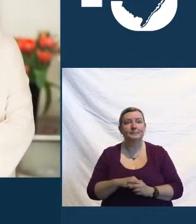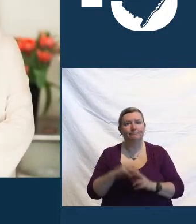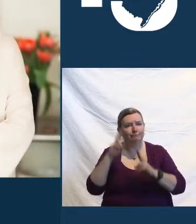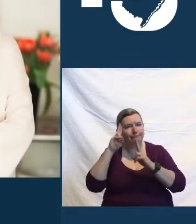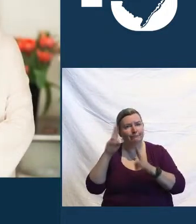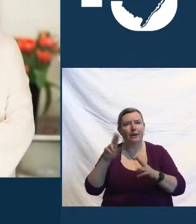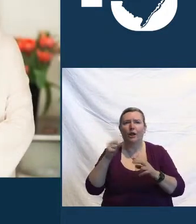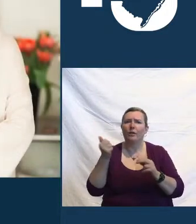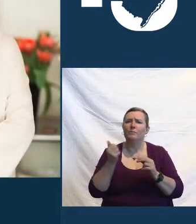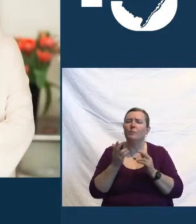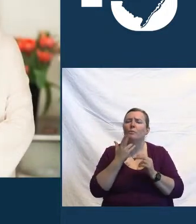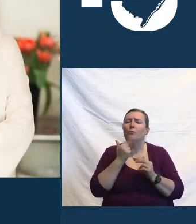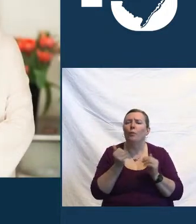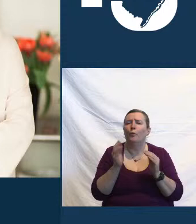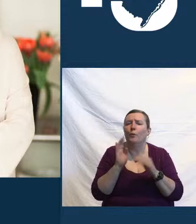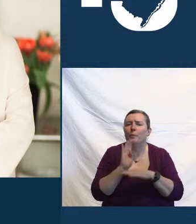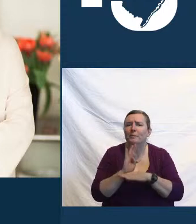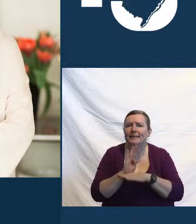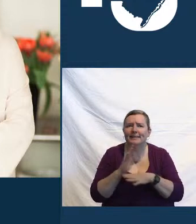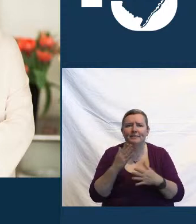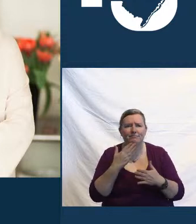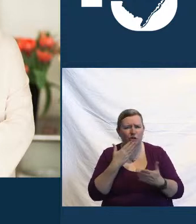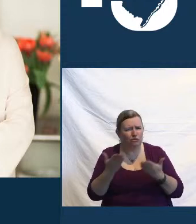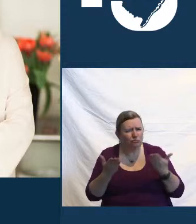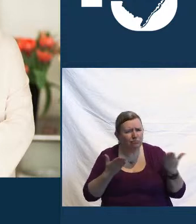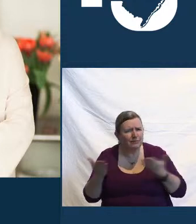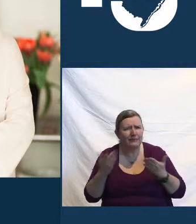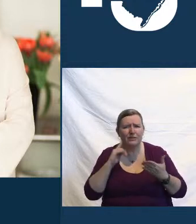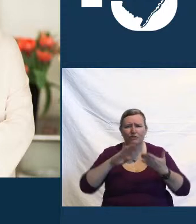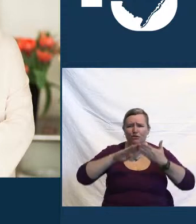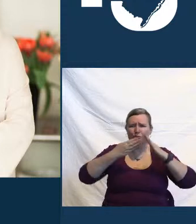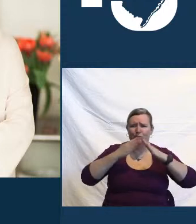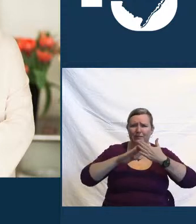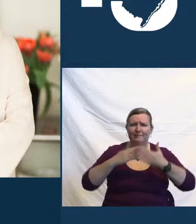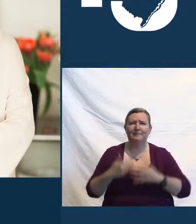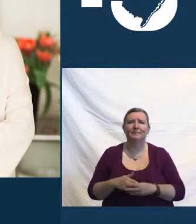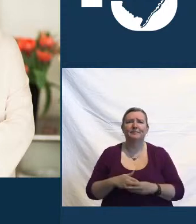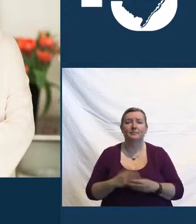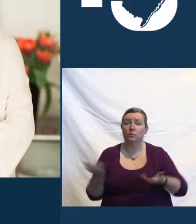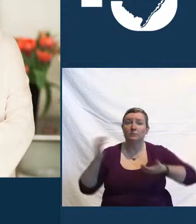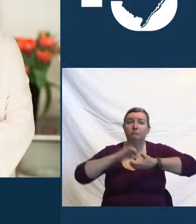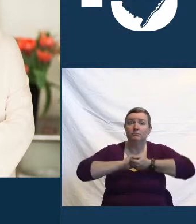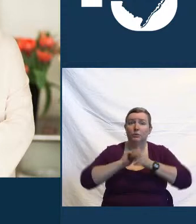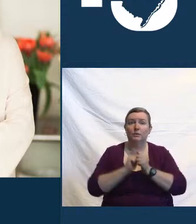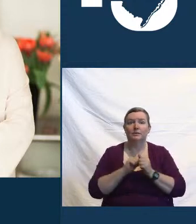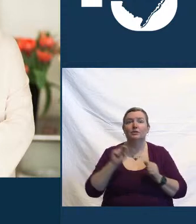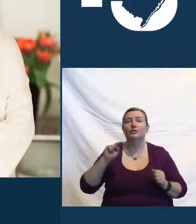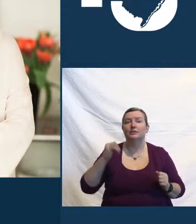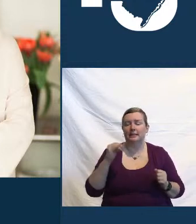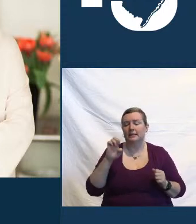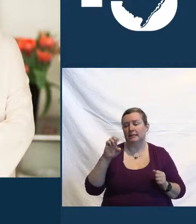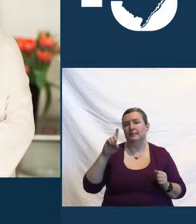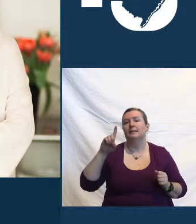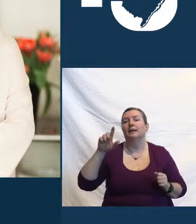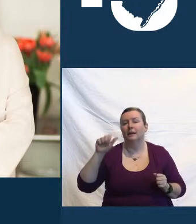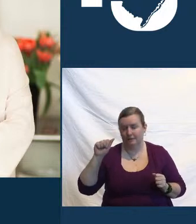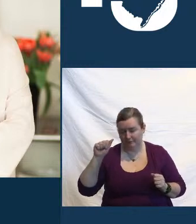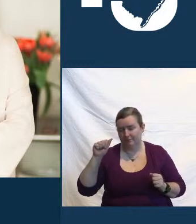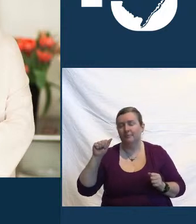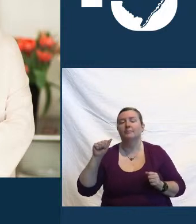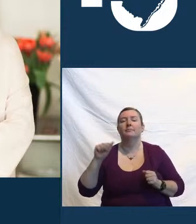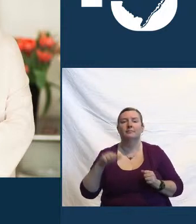small business that is serving its community, thanks in part to the partnership of the New Jersey Economic Development Authority.